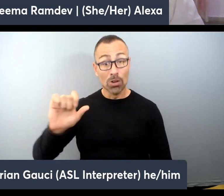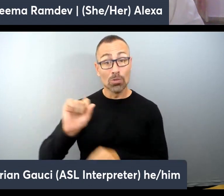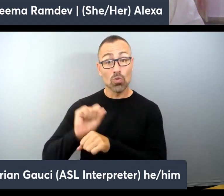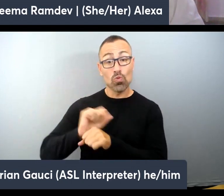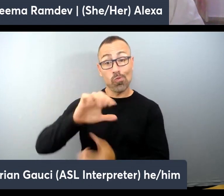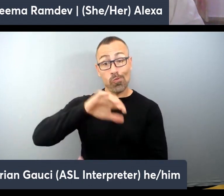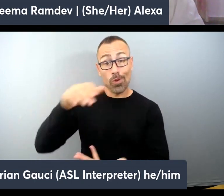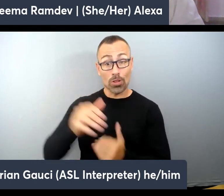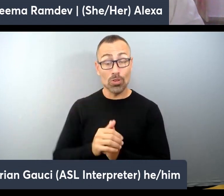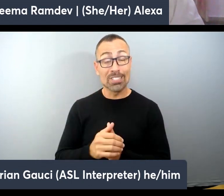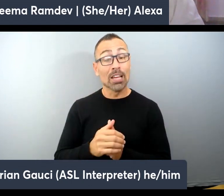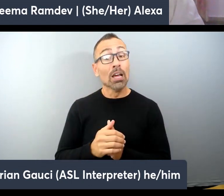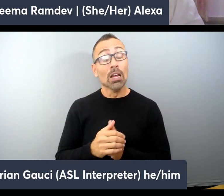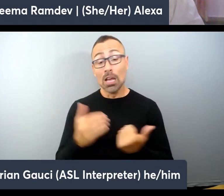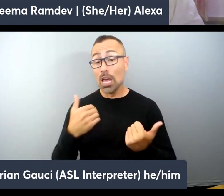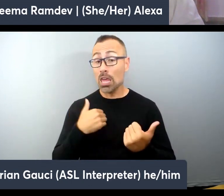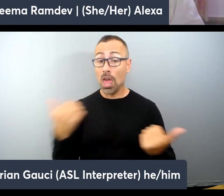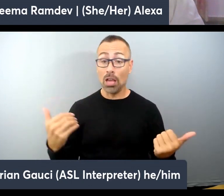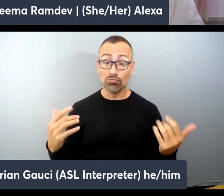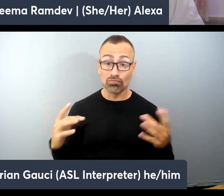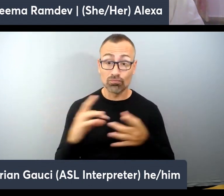of connectors, just like I mentioned,